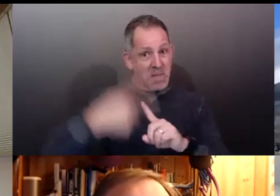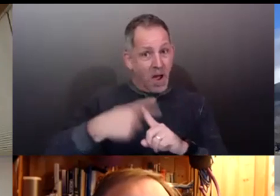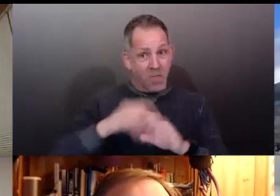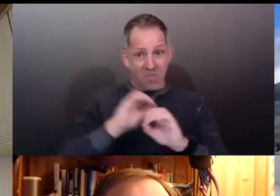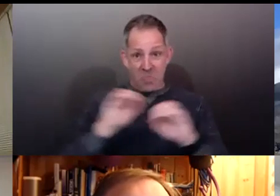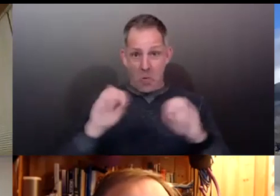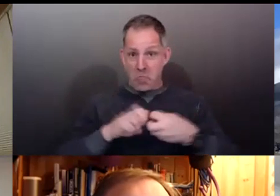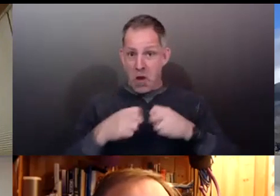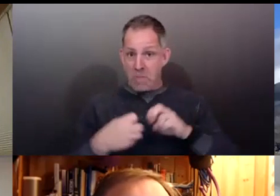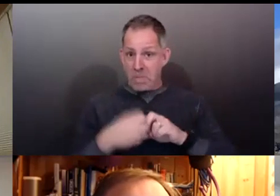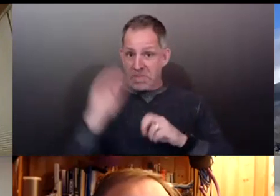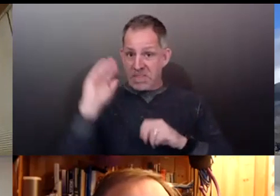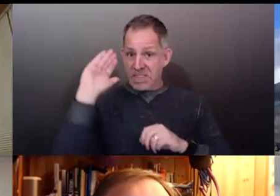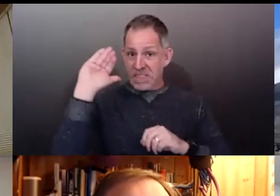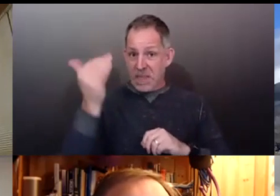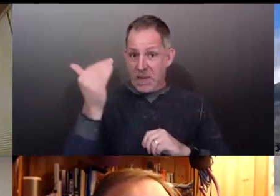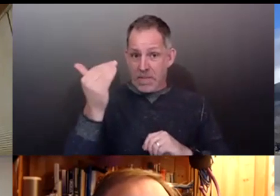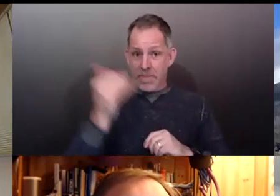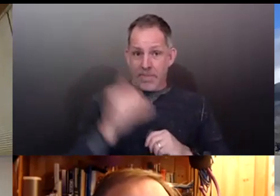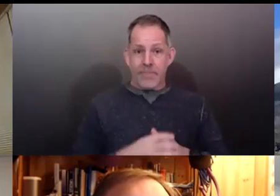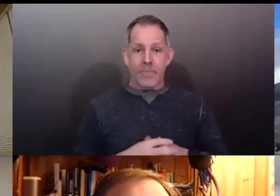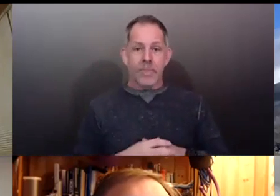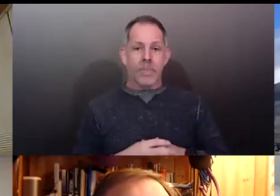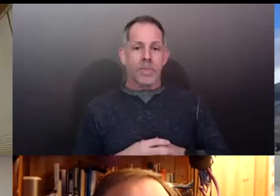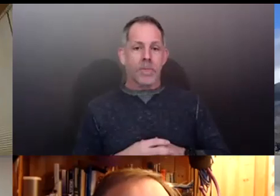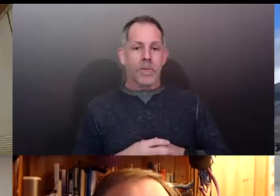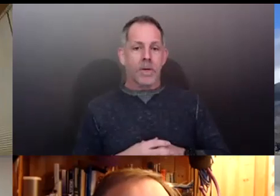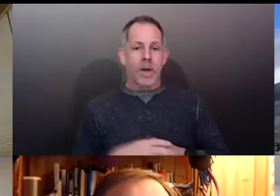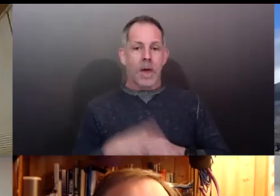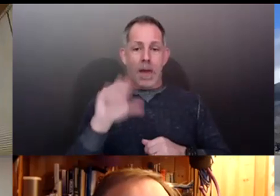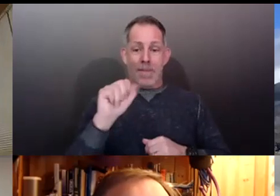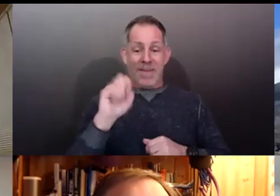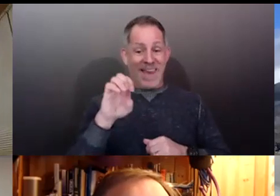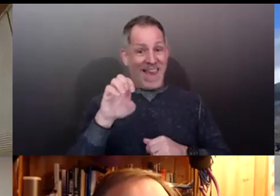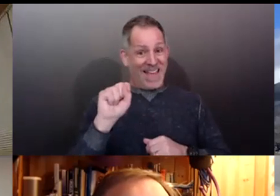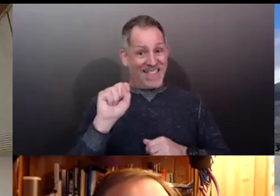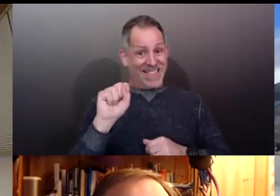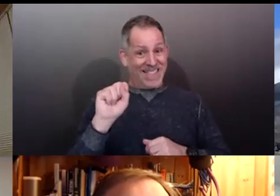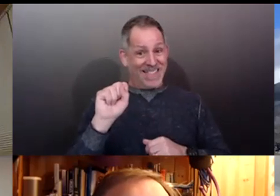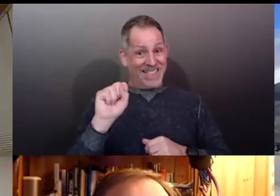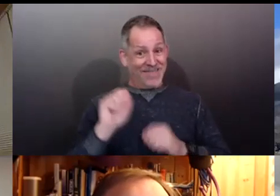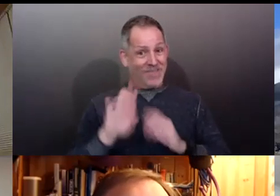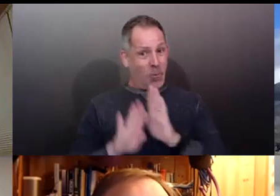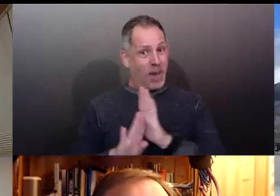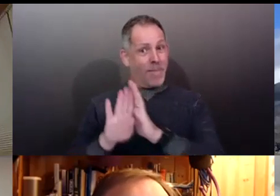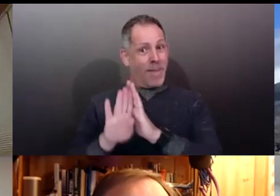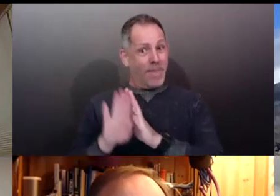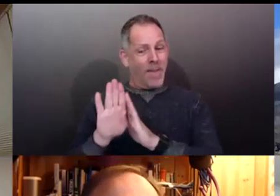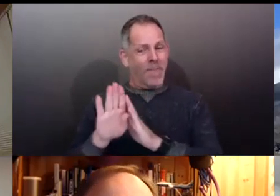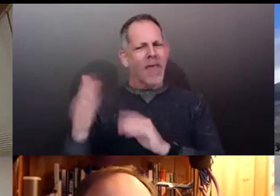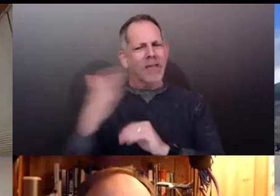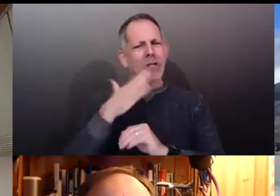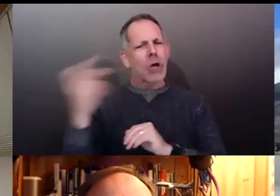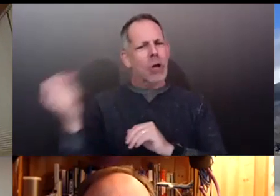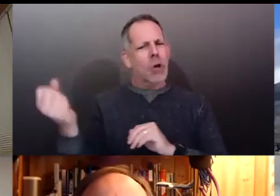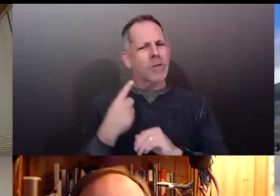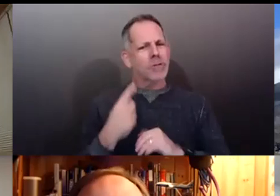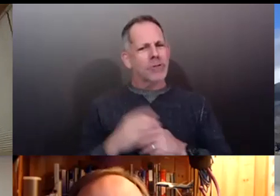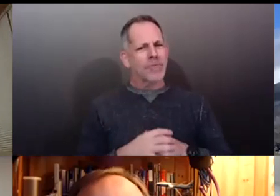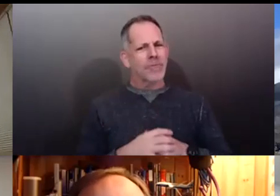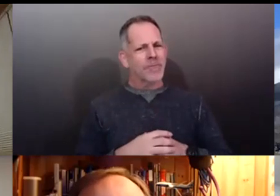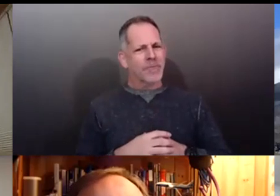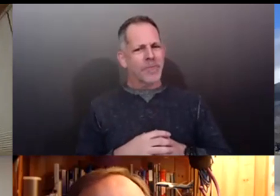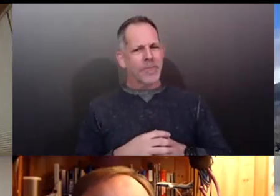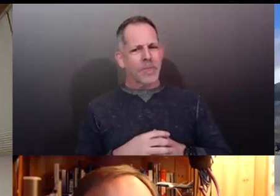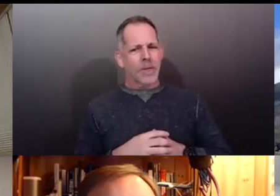hand, case rates are increasing, so it's a timely question that I don't have a you know, a yes or no